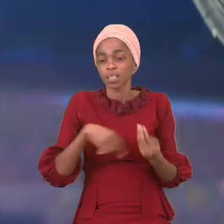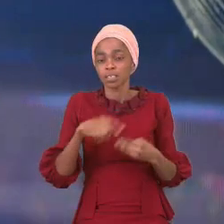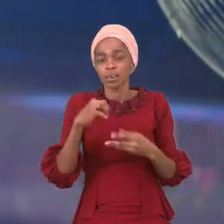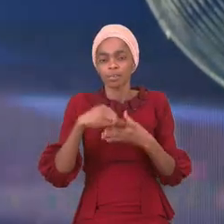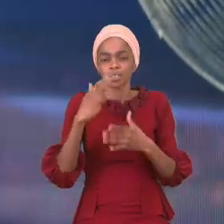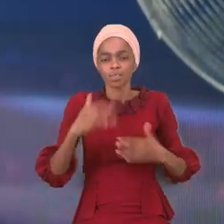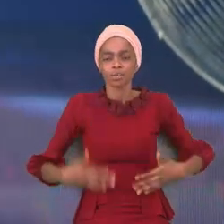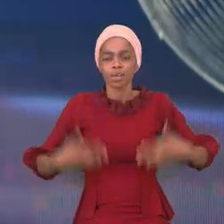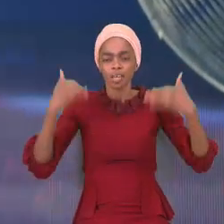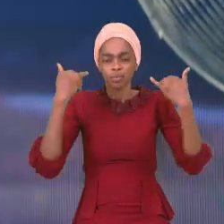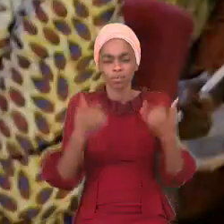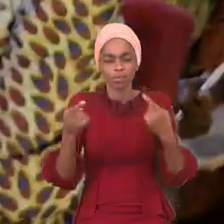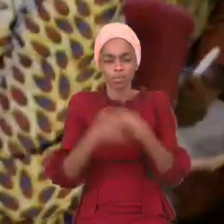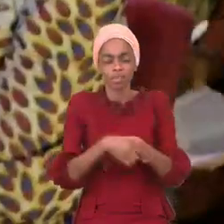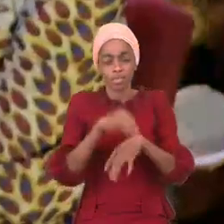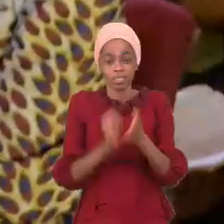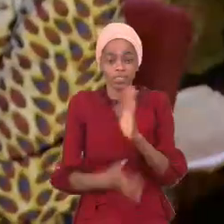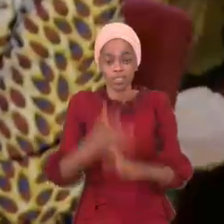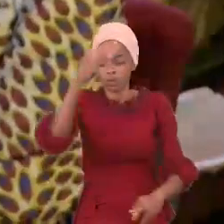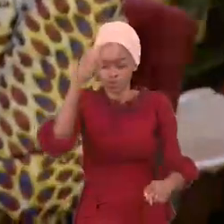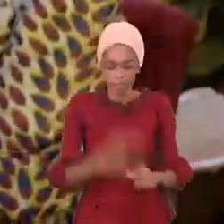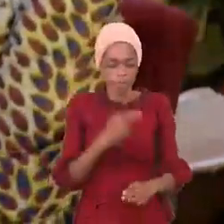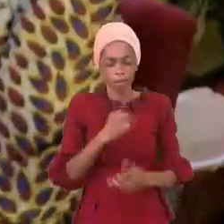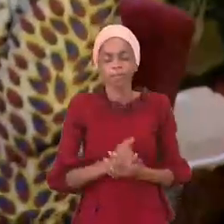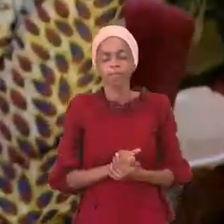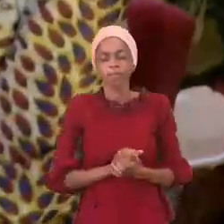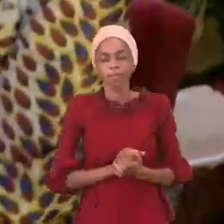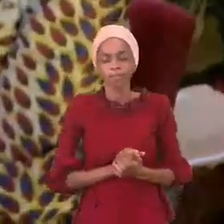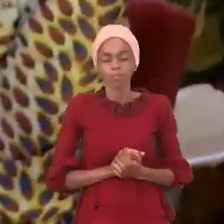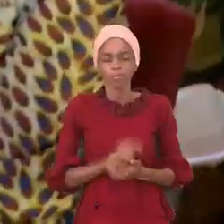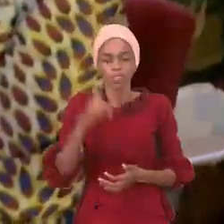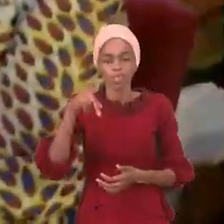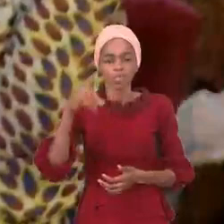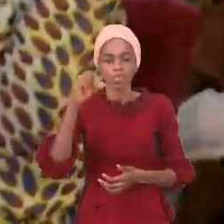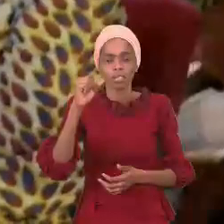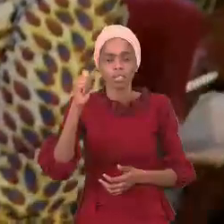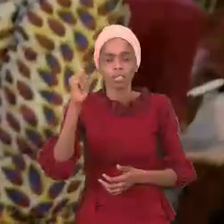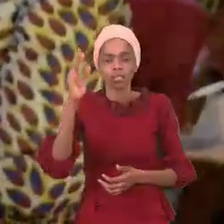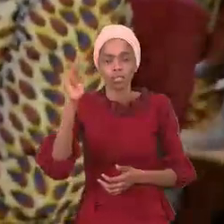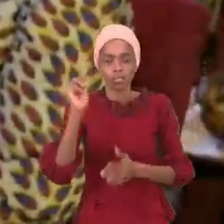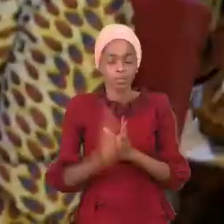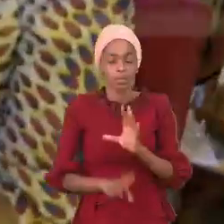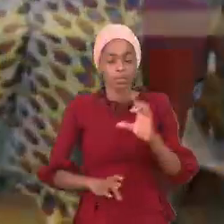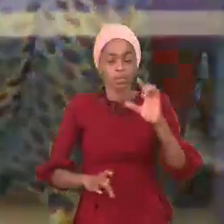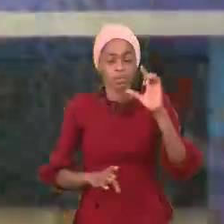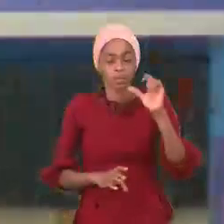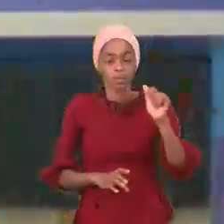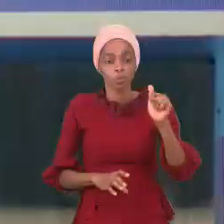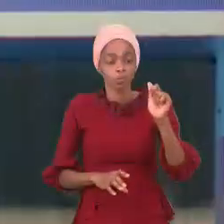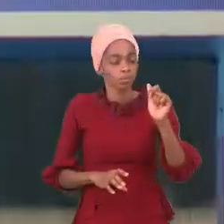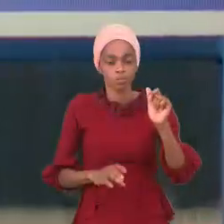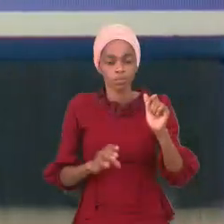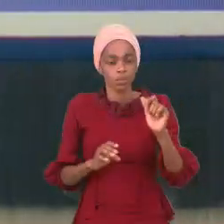life tonight in Jesus' name. Look at 107, Psalm 107. I'm looking at